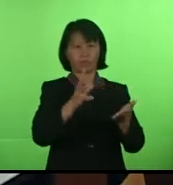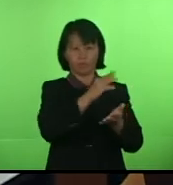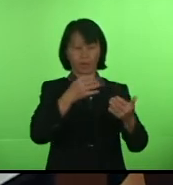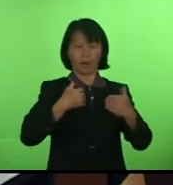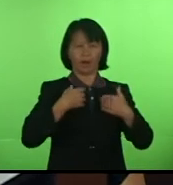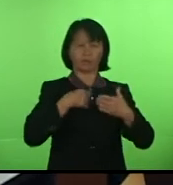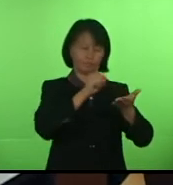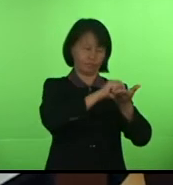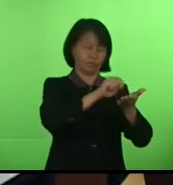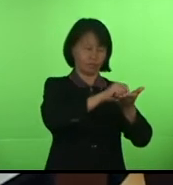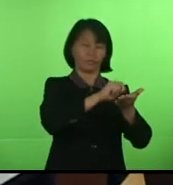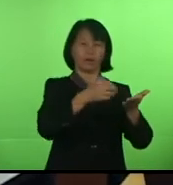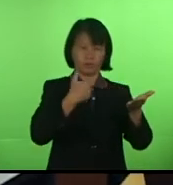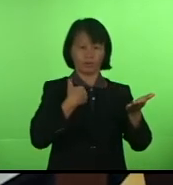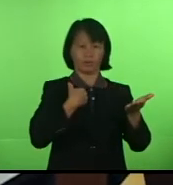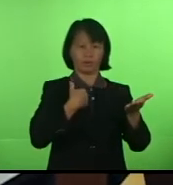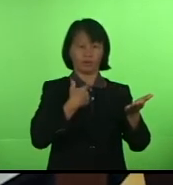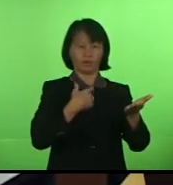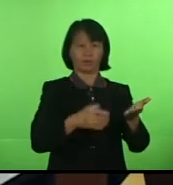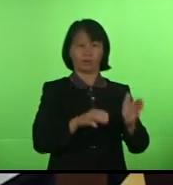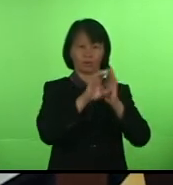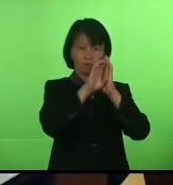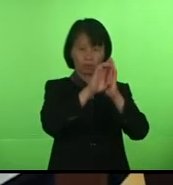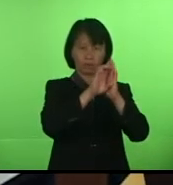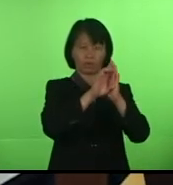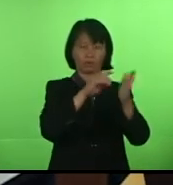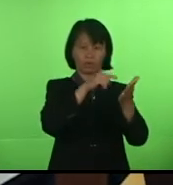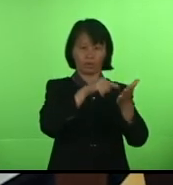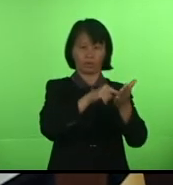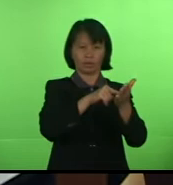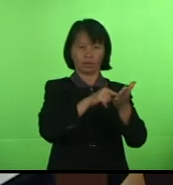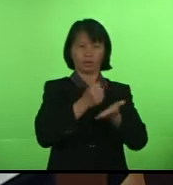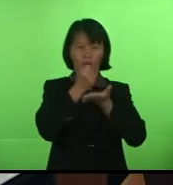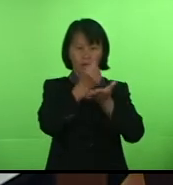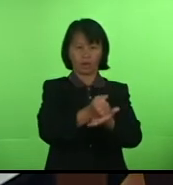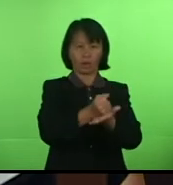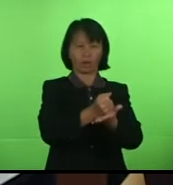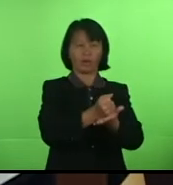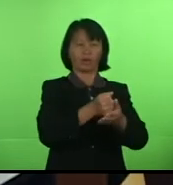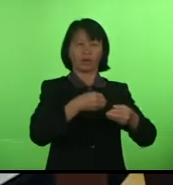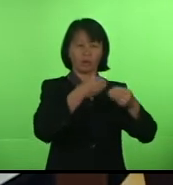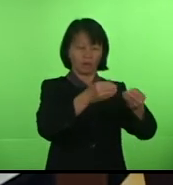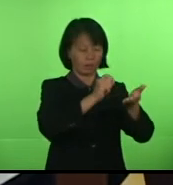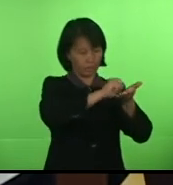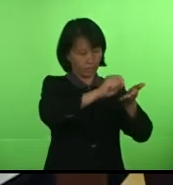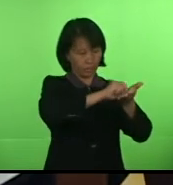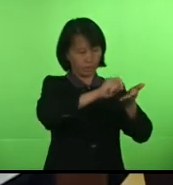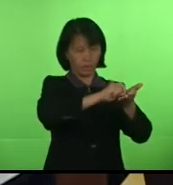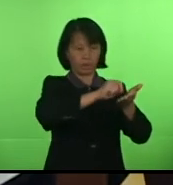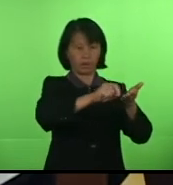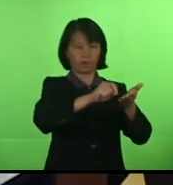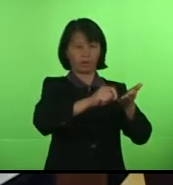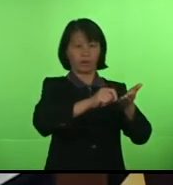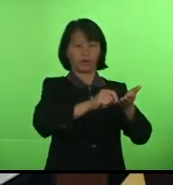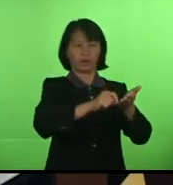model helps to chart the purpose of a piece of writing according to which part of the model a purpose relates